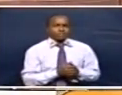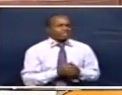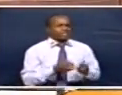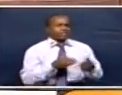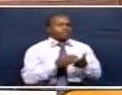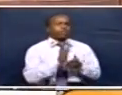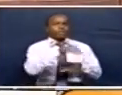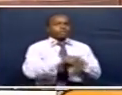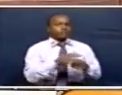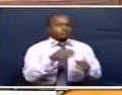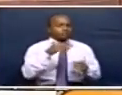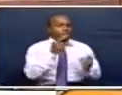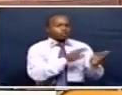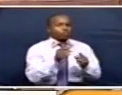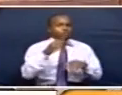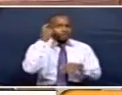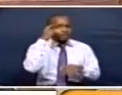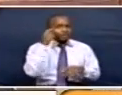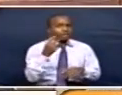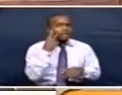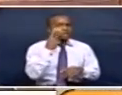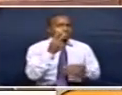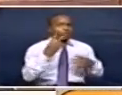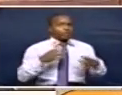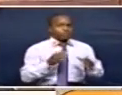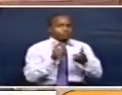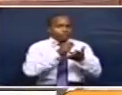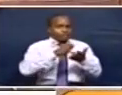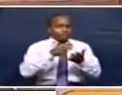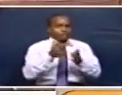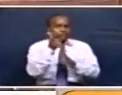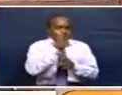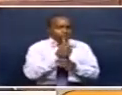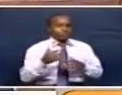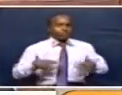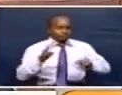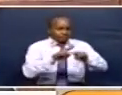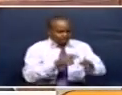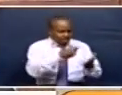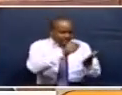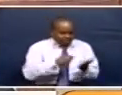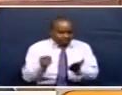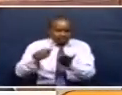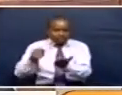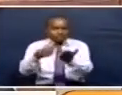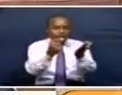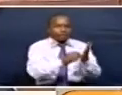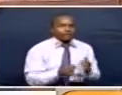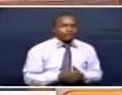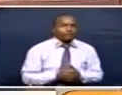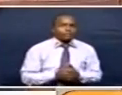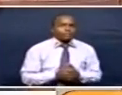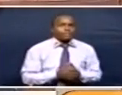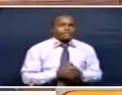sense. And you saw the video going around, people seated, you know, marking ballots. You saw it yourself, people seated marking ballots. The